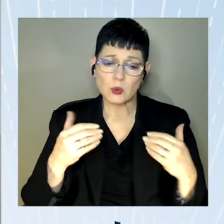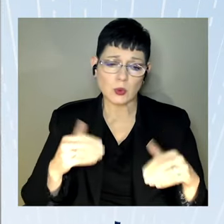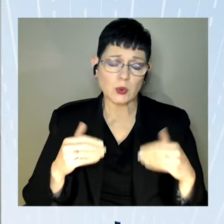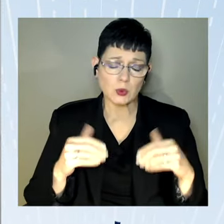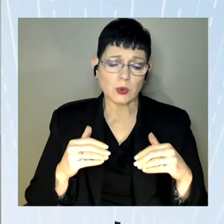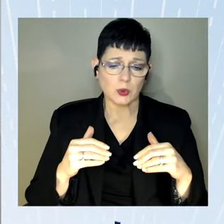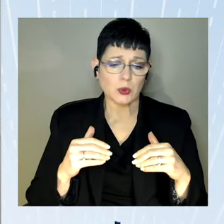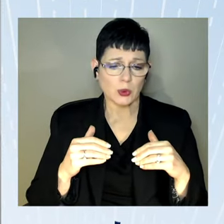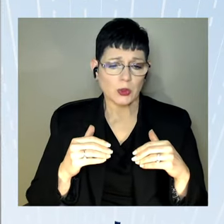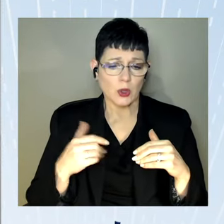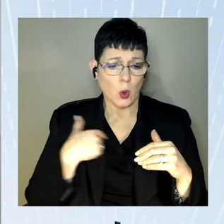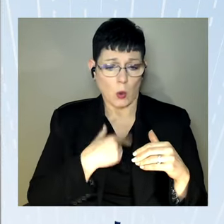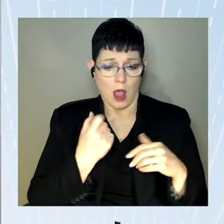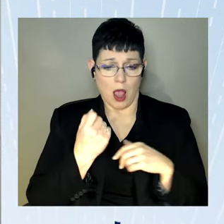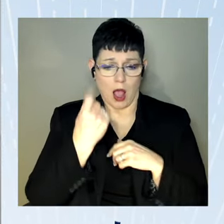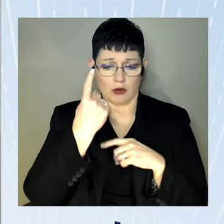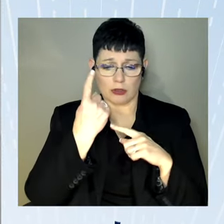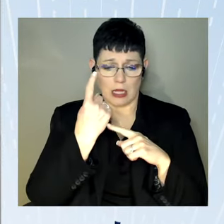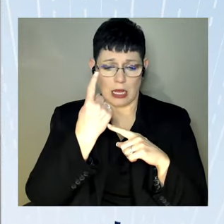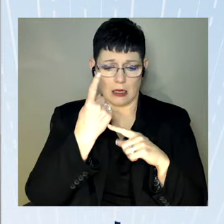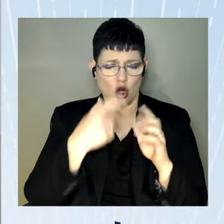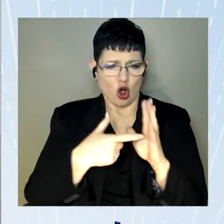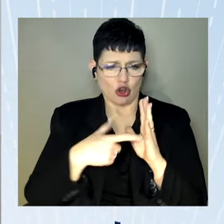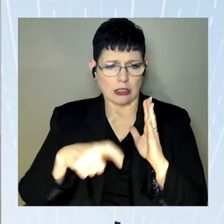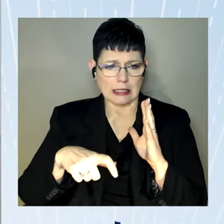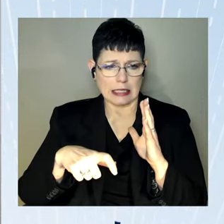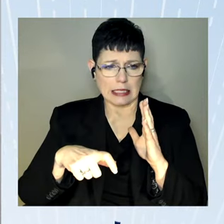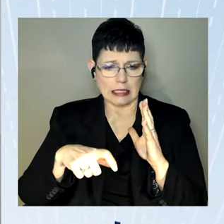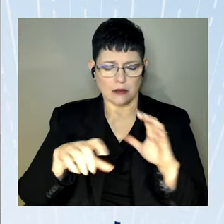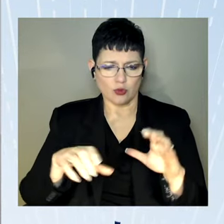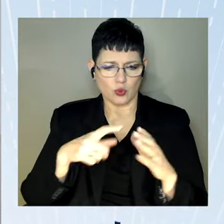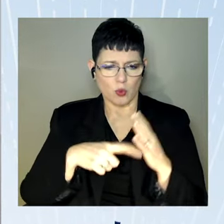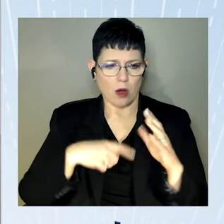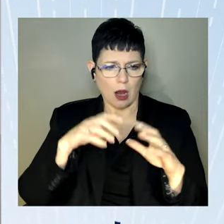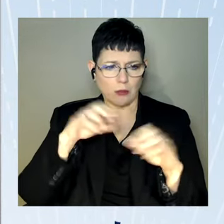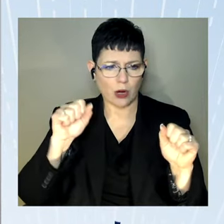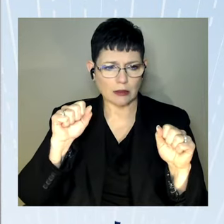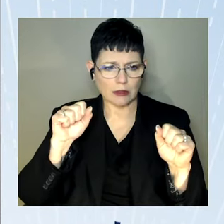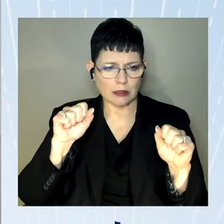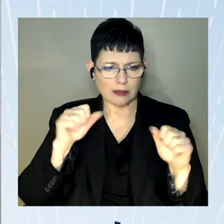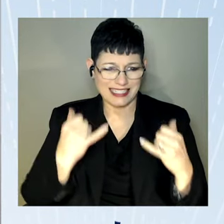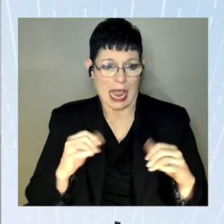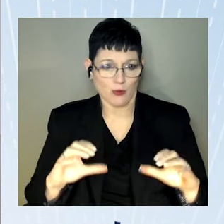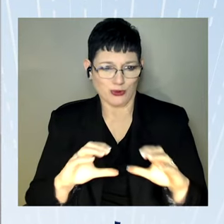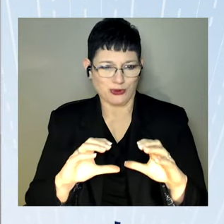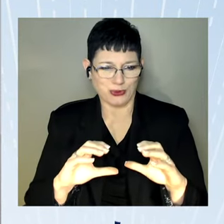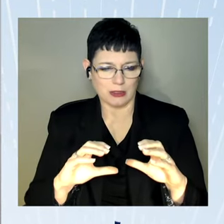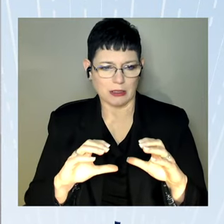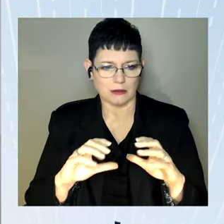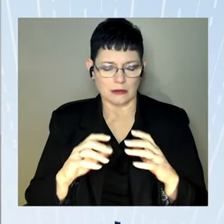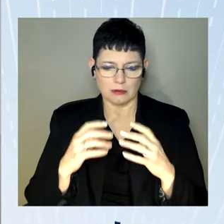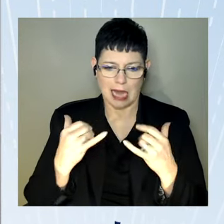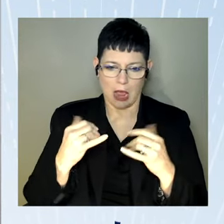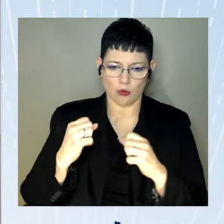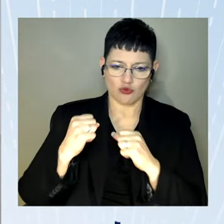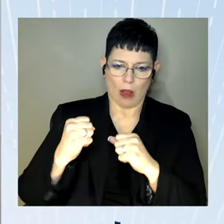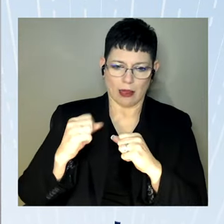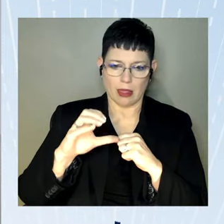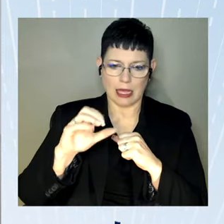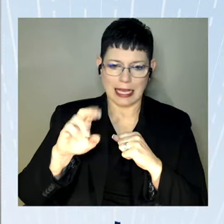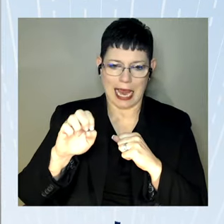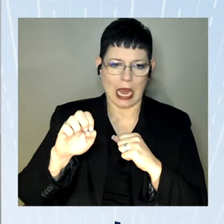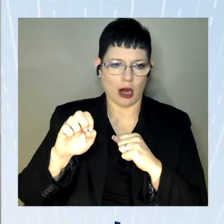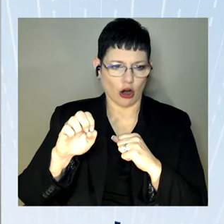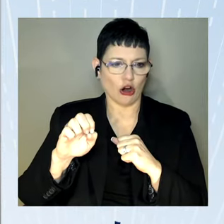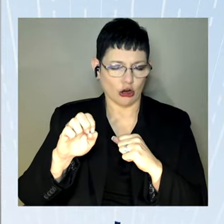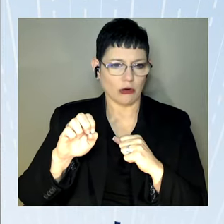We understood the urgent need to do what our president is indeed doing, which is strengthening the care economy. We know